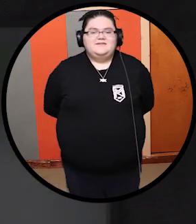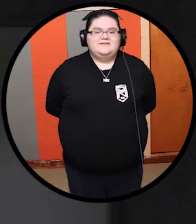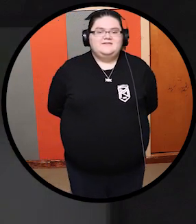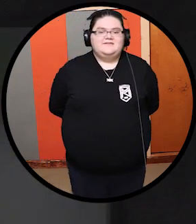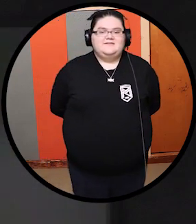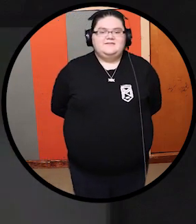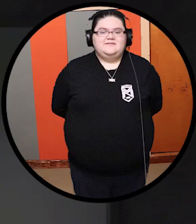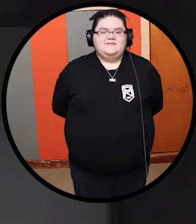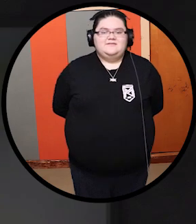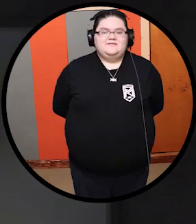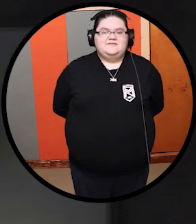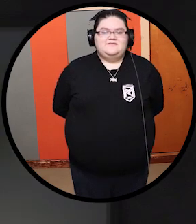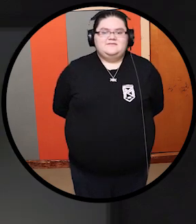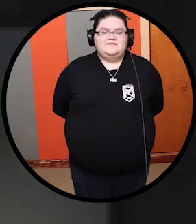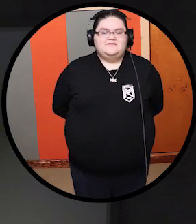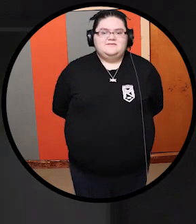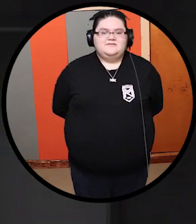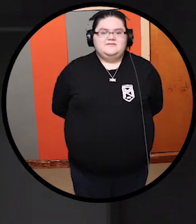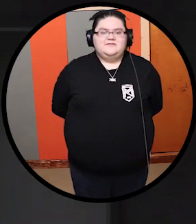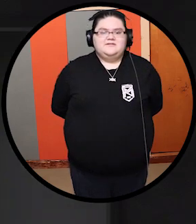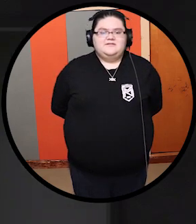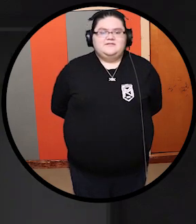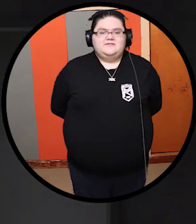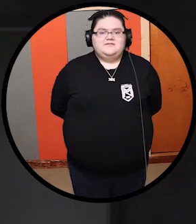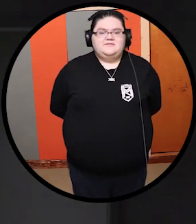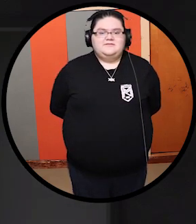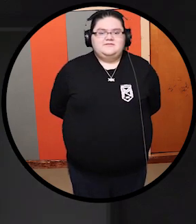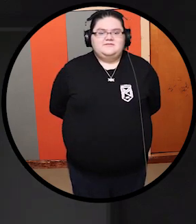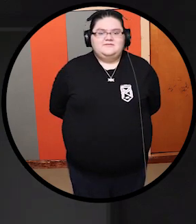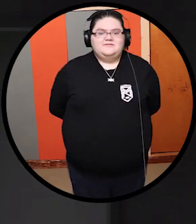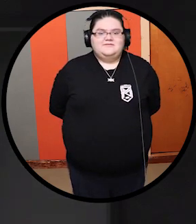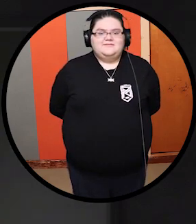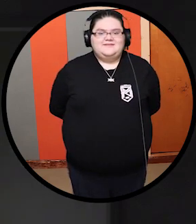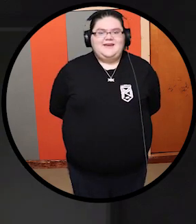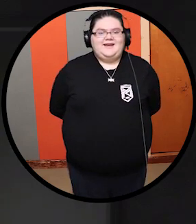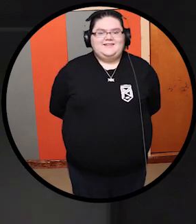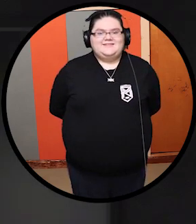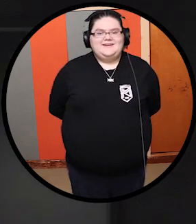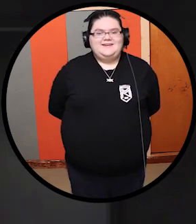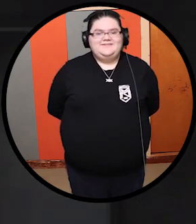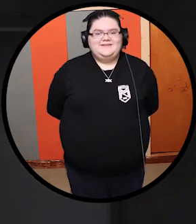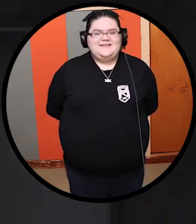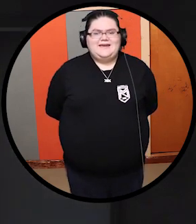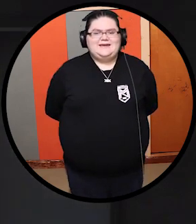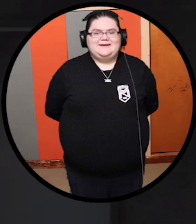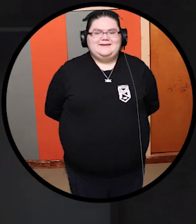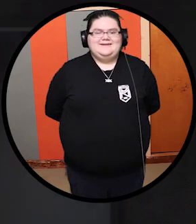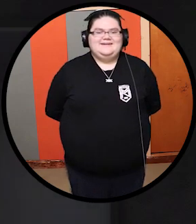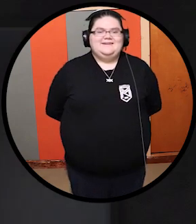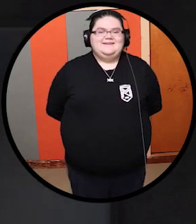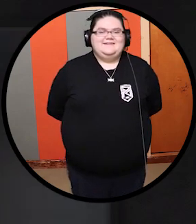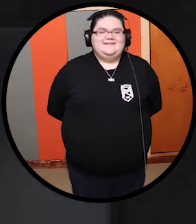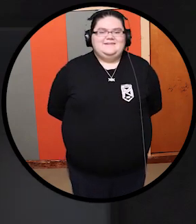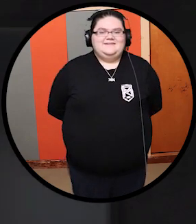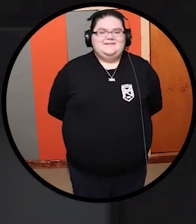do? Yeah, they pulls what, the toddler they didn't down get to chosen. The ground before no, because they didn't it stop the monkey. Yeah, like they didn't even like.